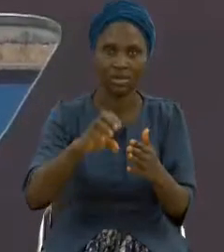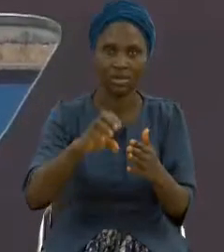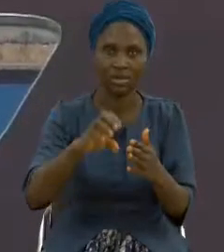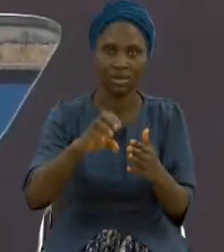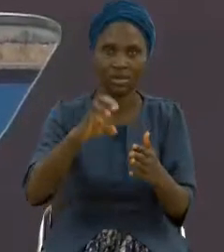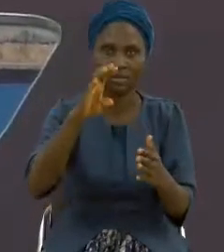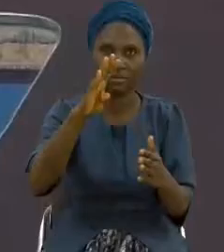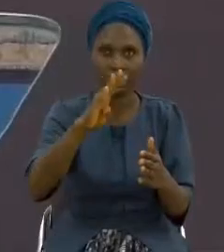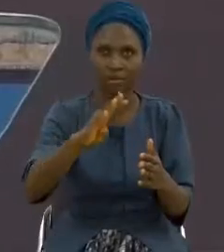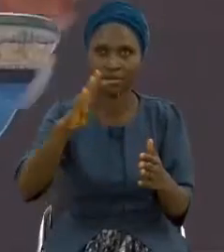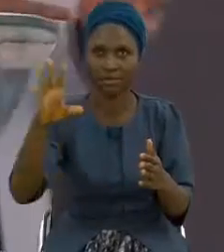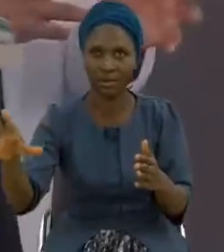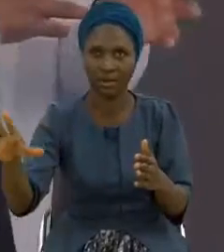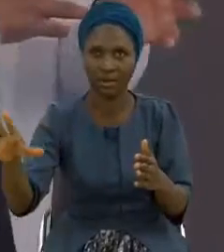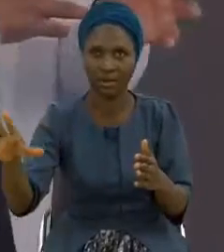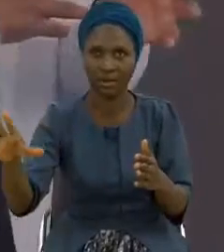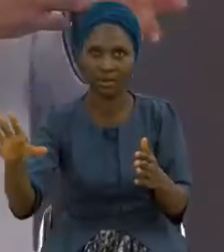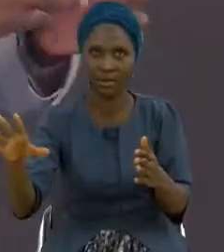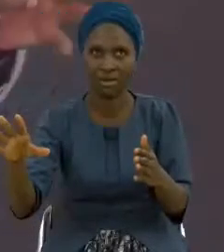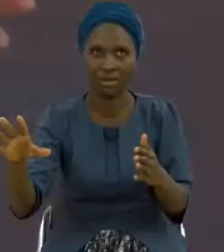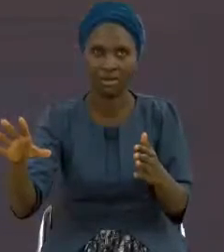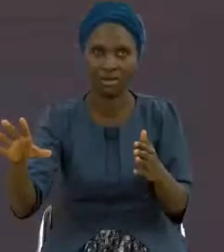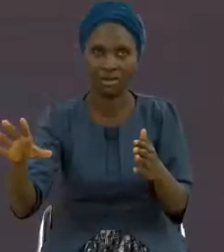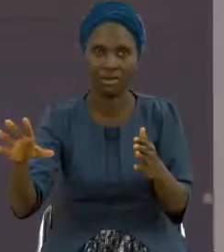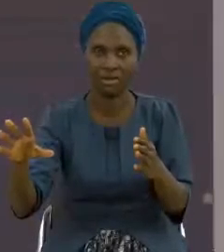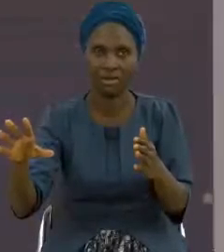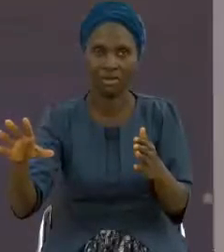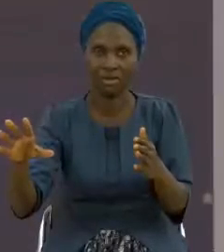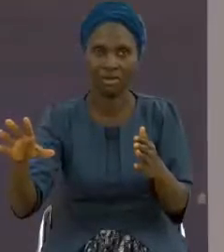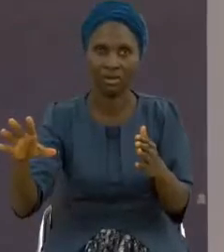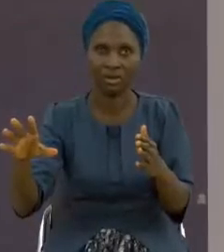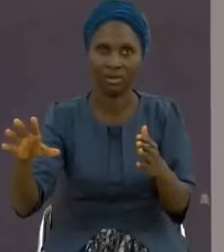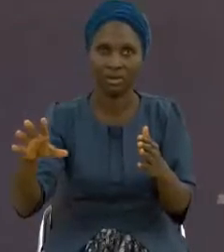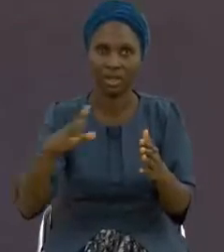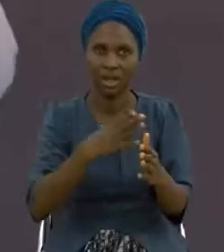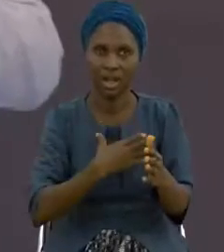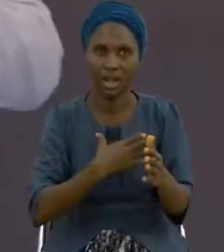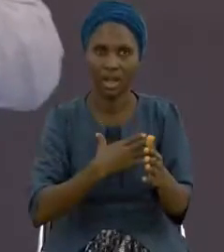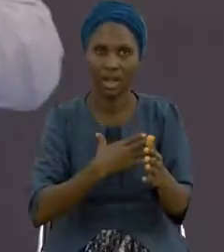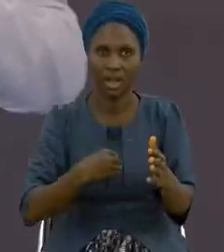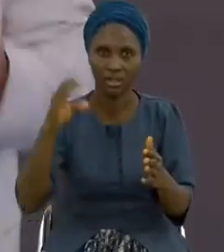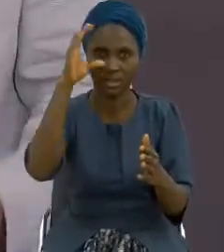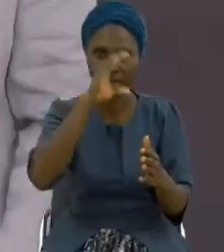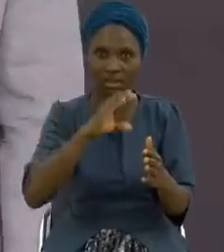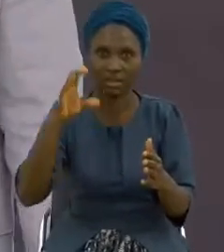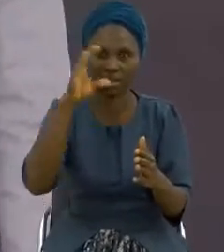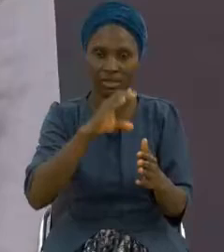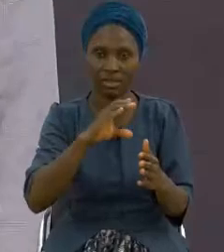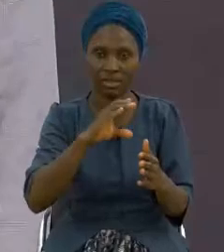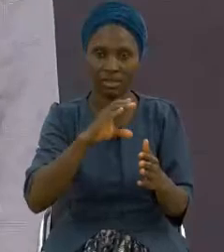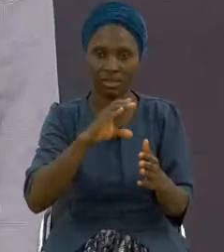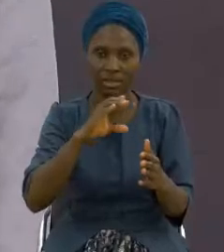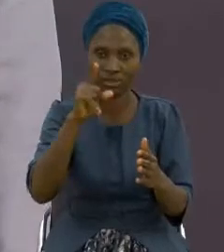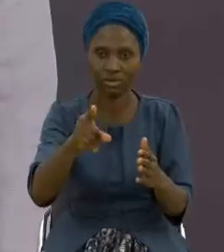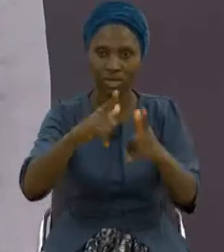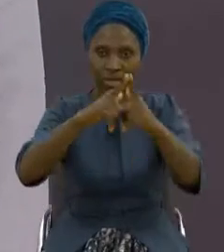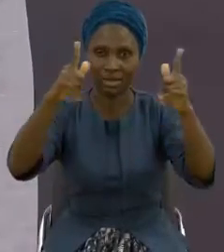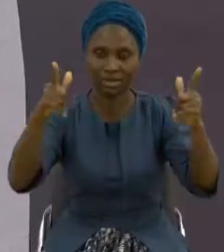5. And seekest thou great things for thyself?